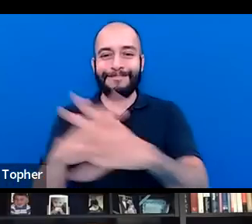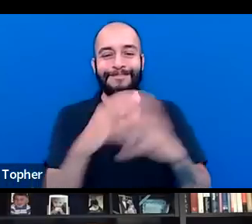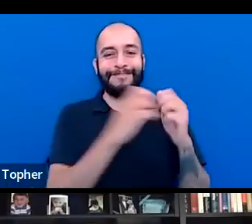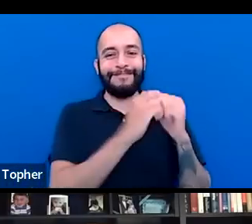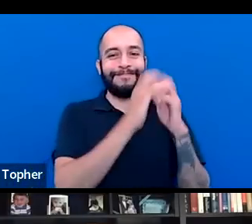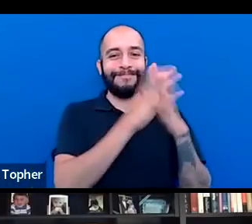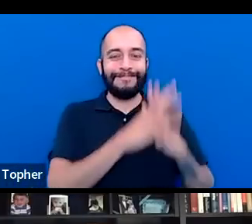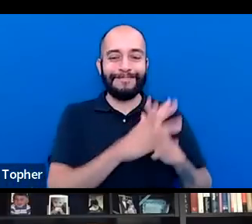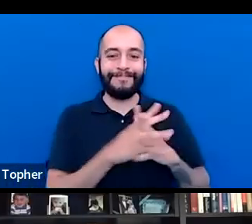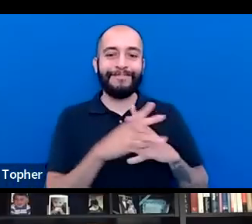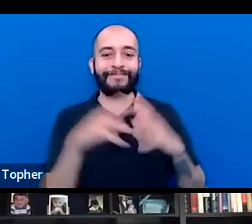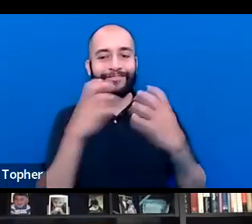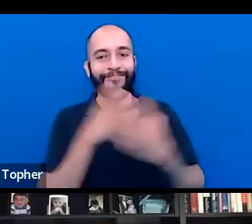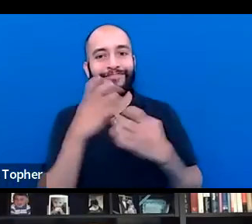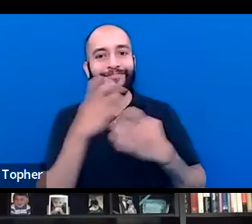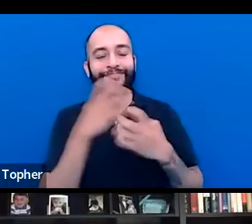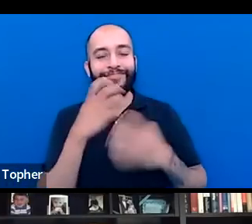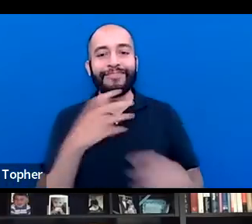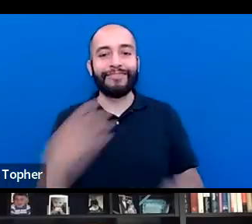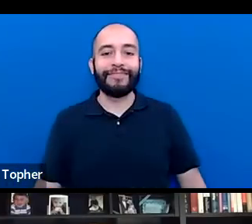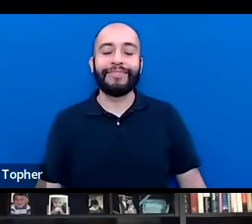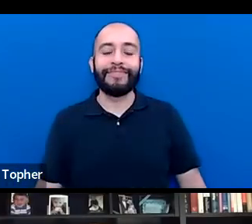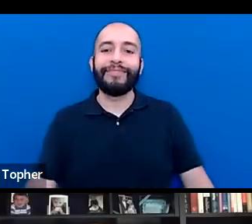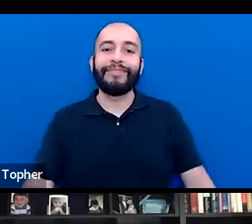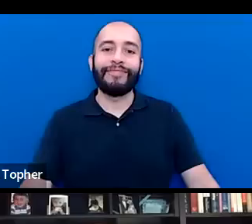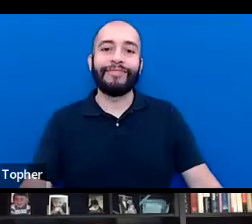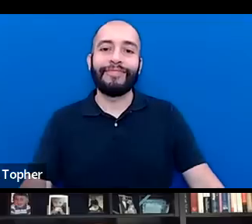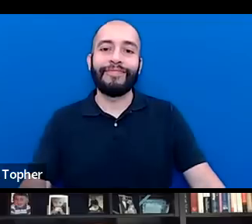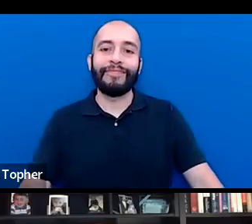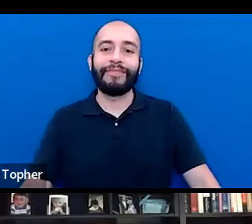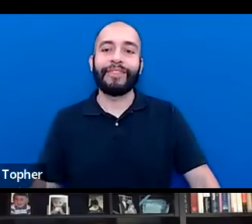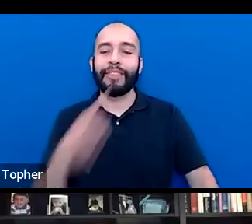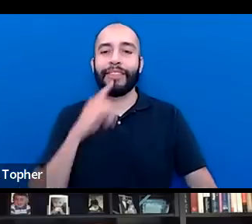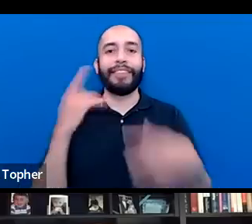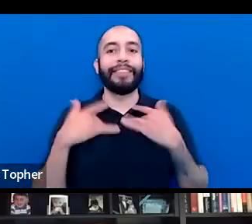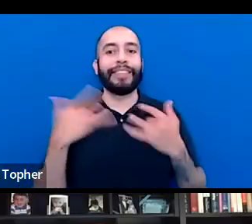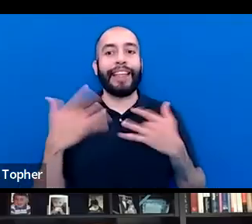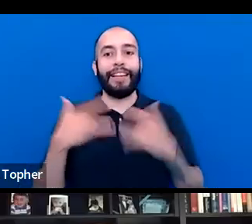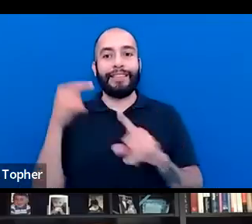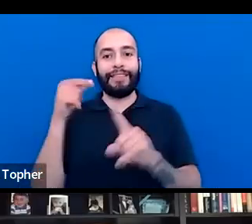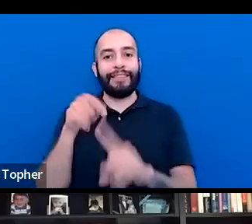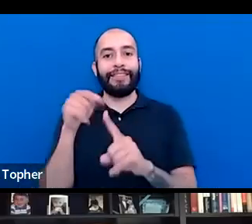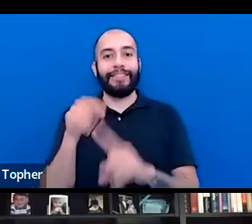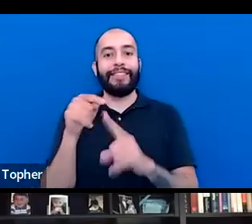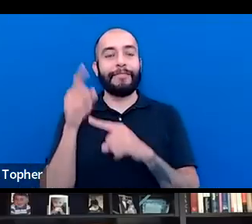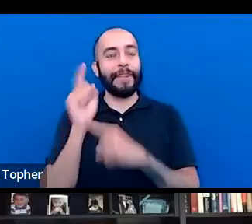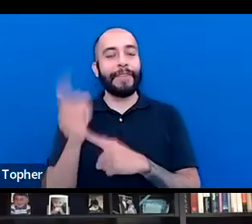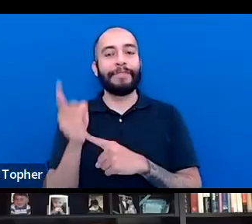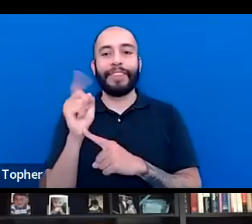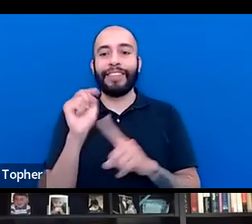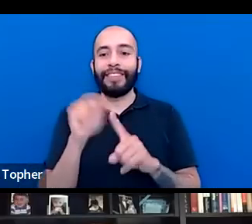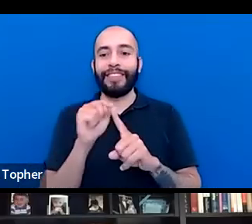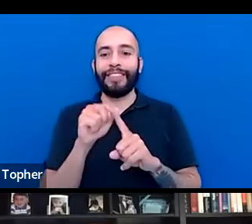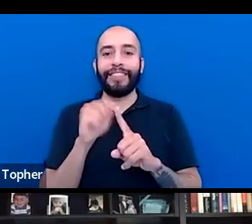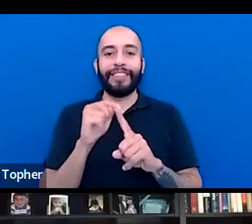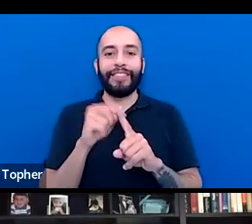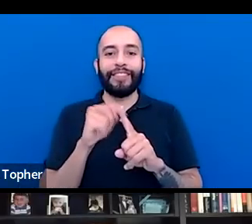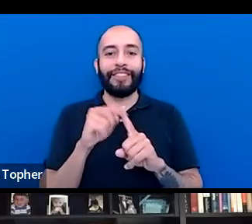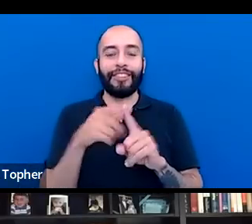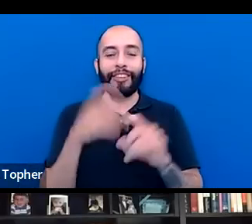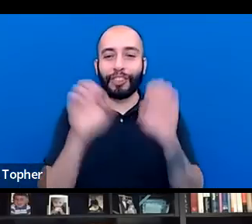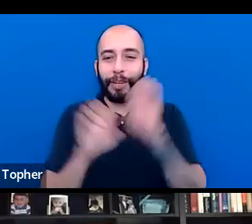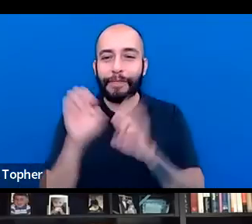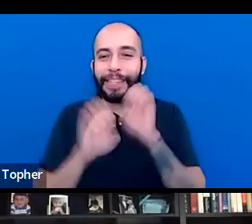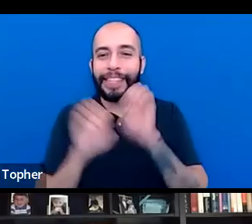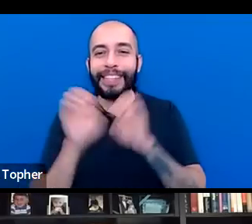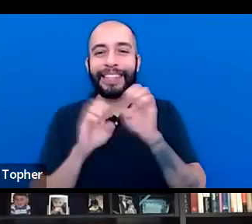and again, I think it recalls the 30s, is the kind of experimental feeling that is emerging from the activism of